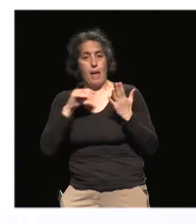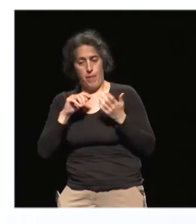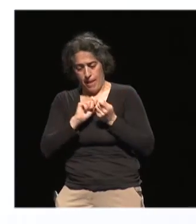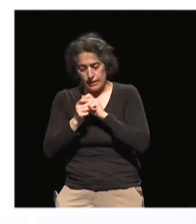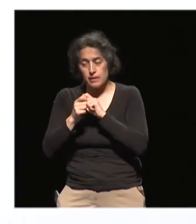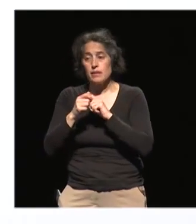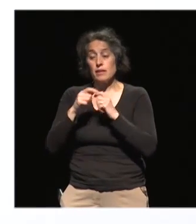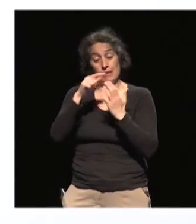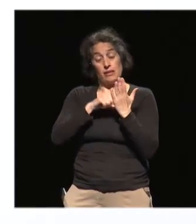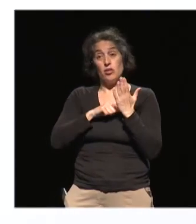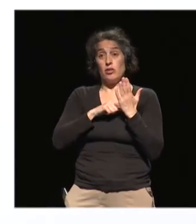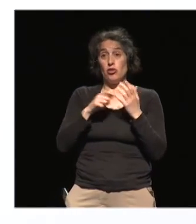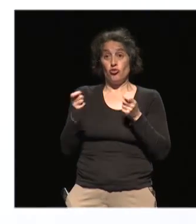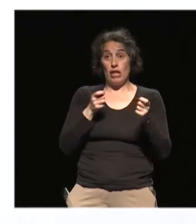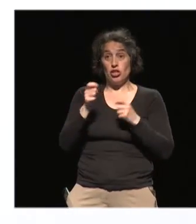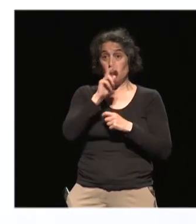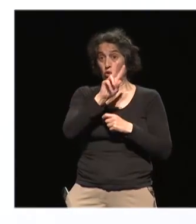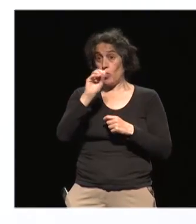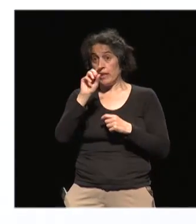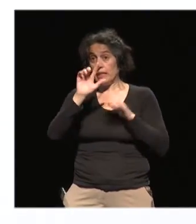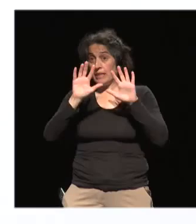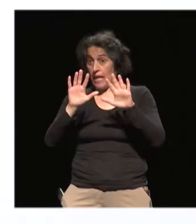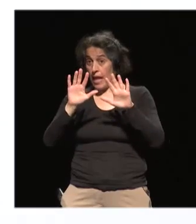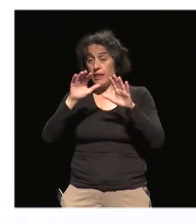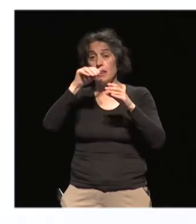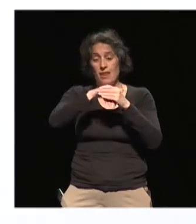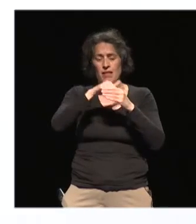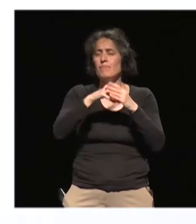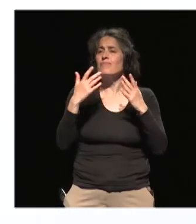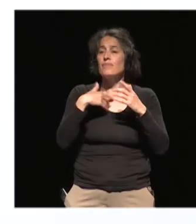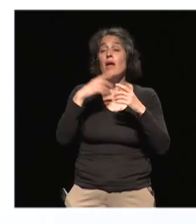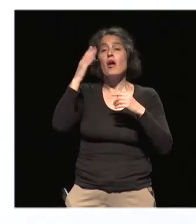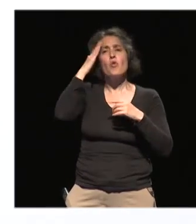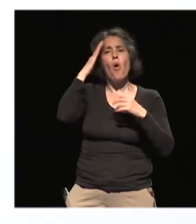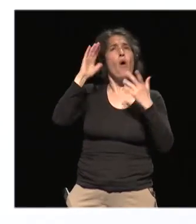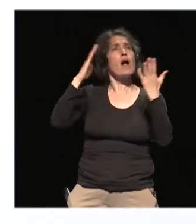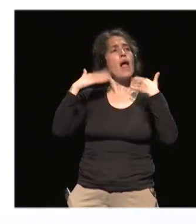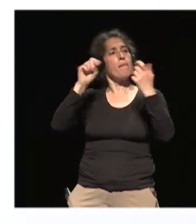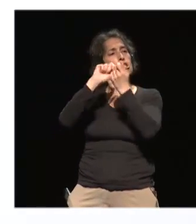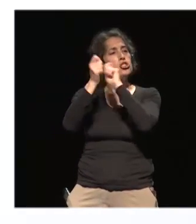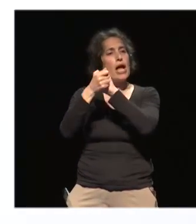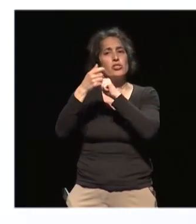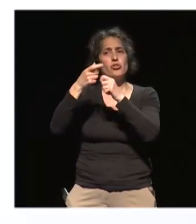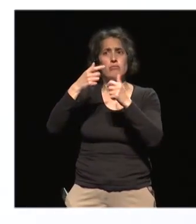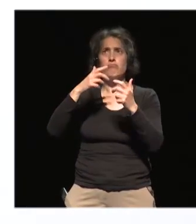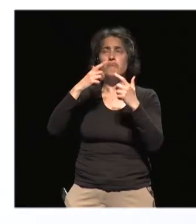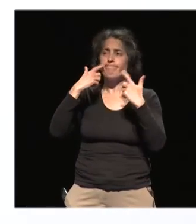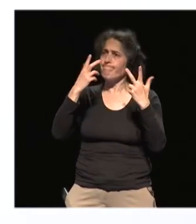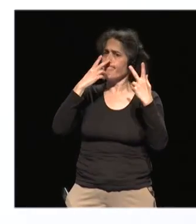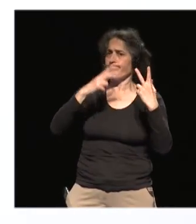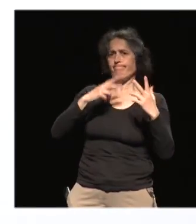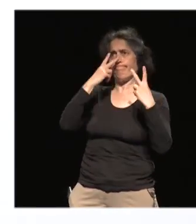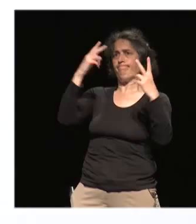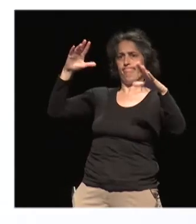climate change and its impacts in the various sectors of our economy. And then we followed that up with a